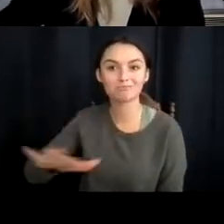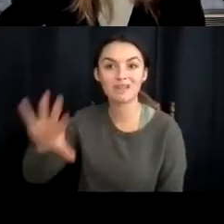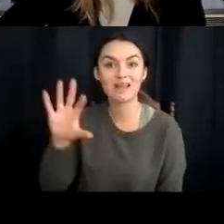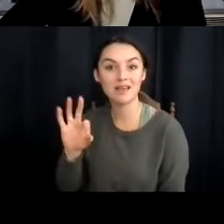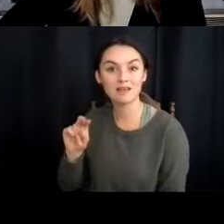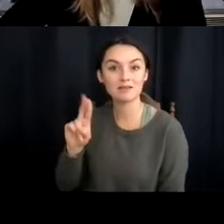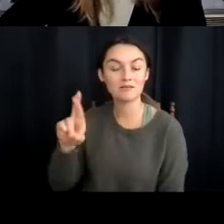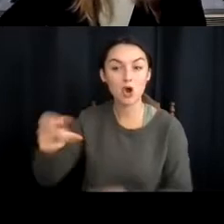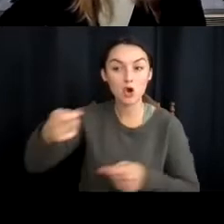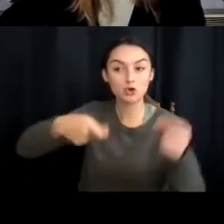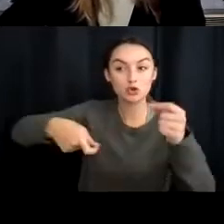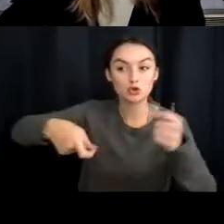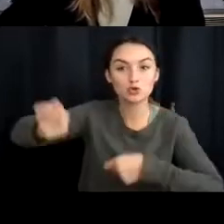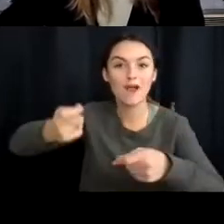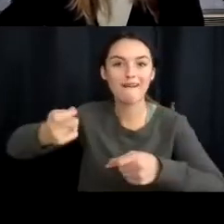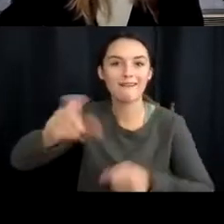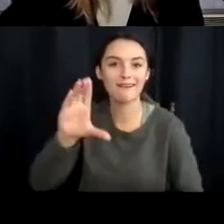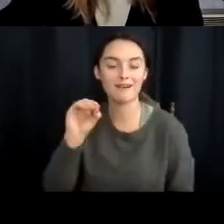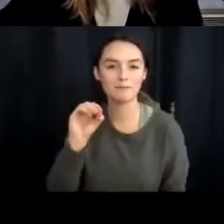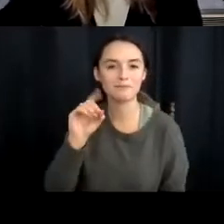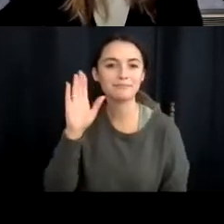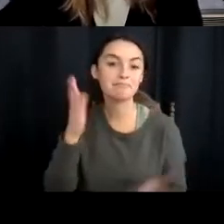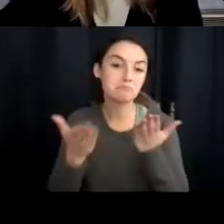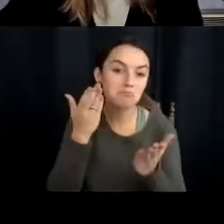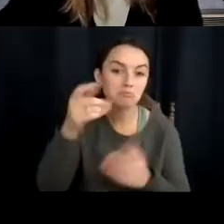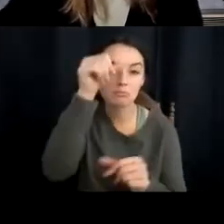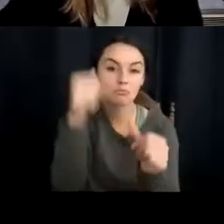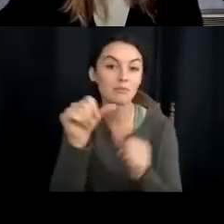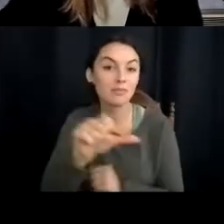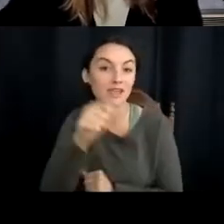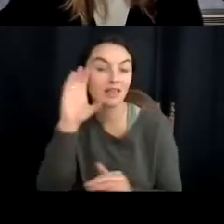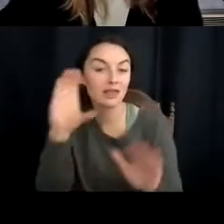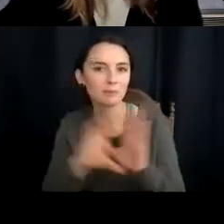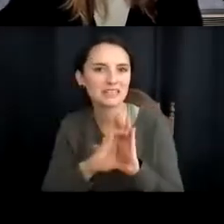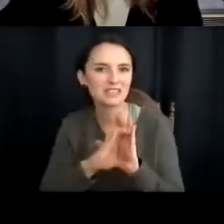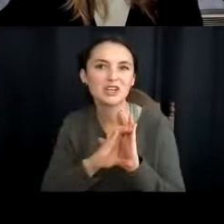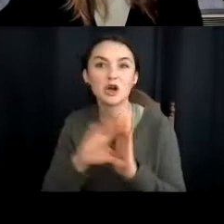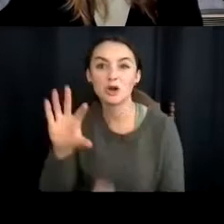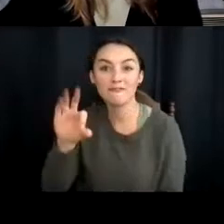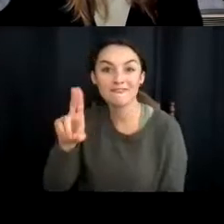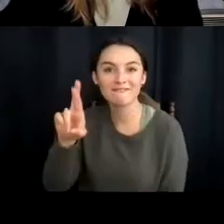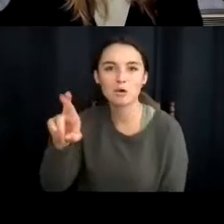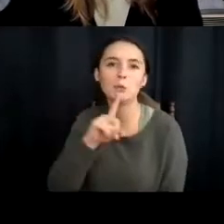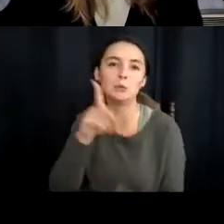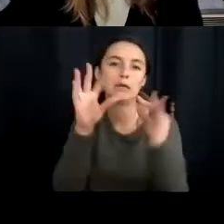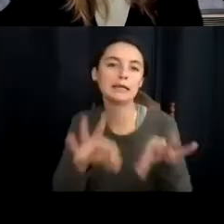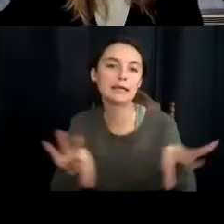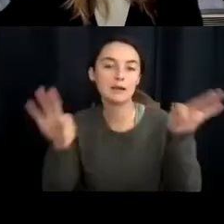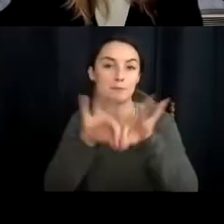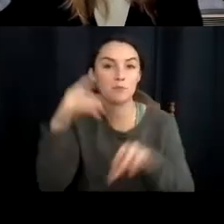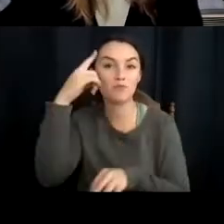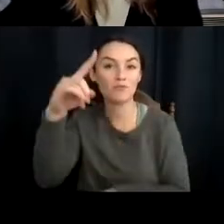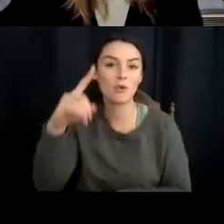mural that the fur trade industry was a really big industry at the time. And so McLaughlin had a lot of control over some of the local commerce